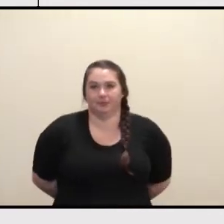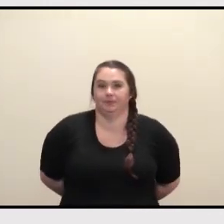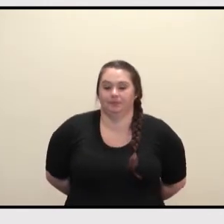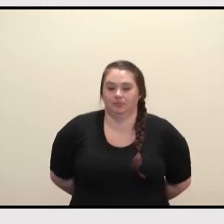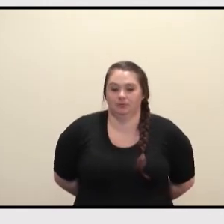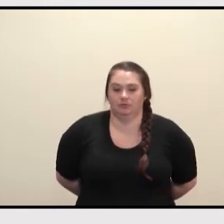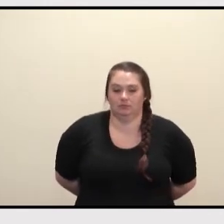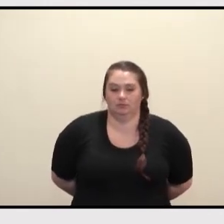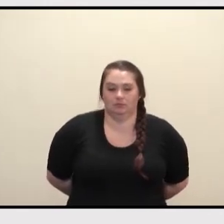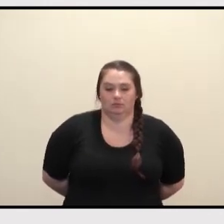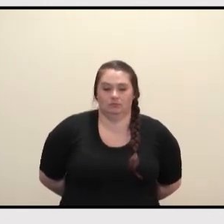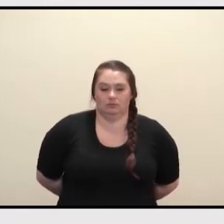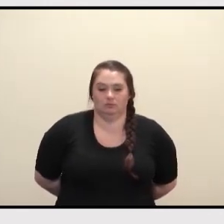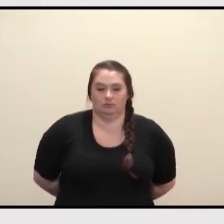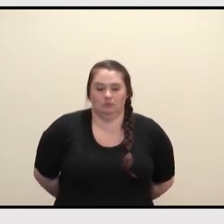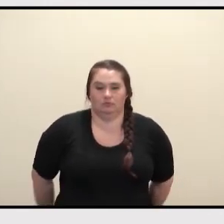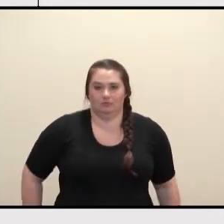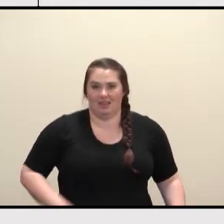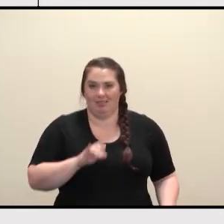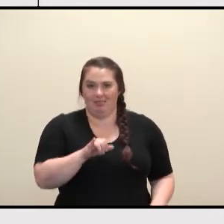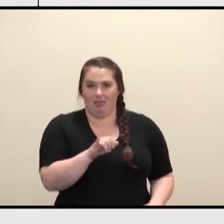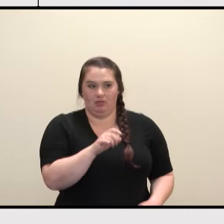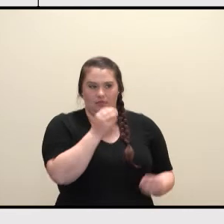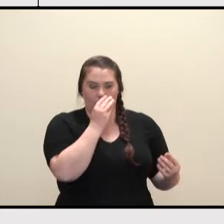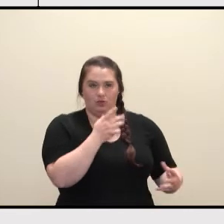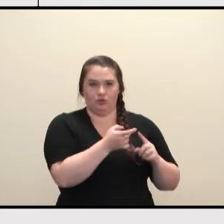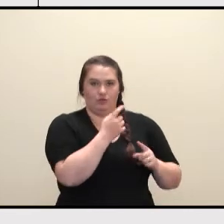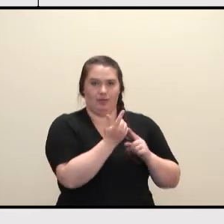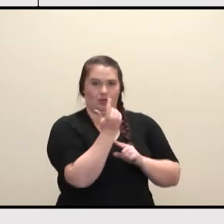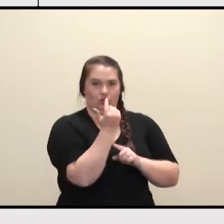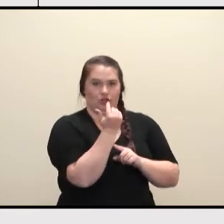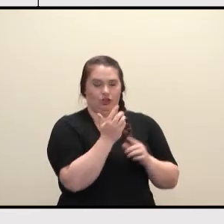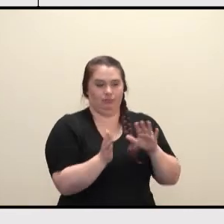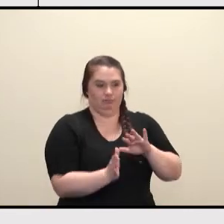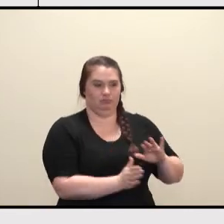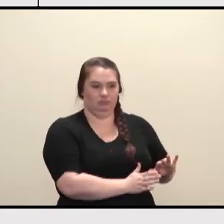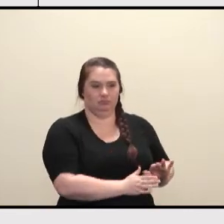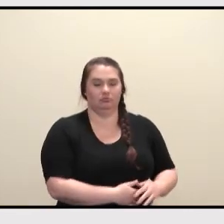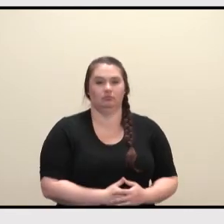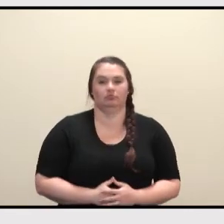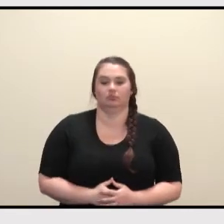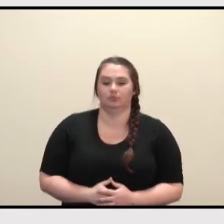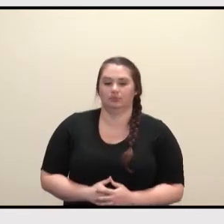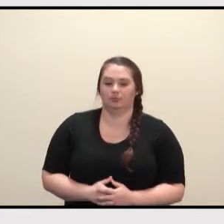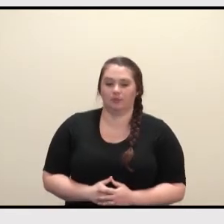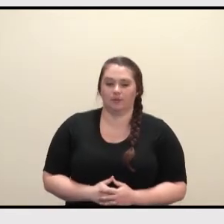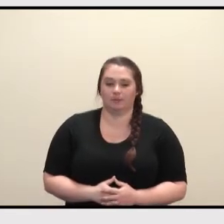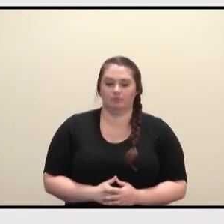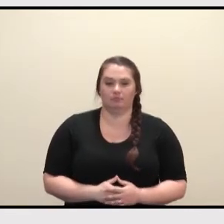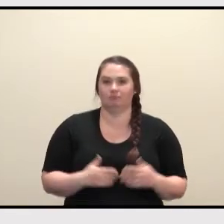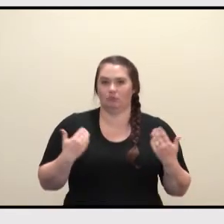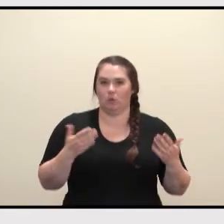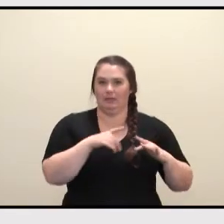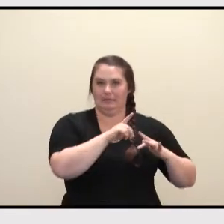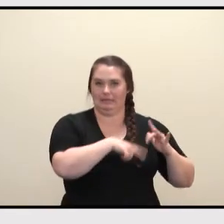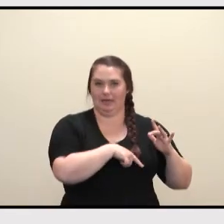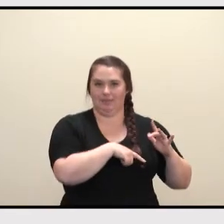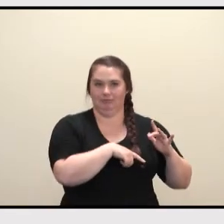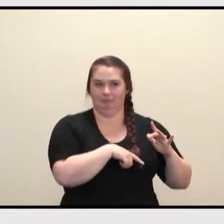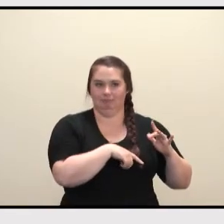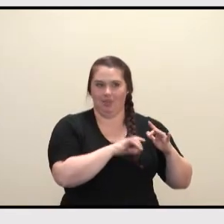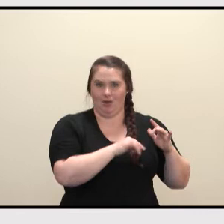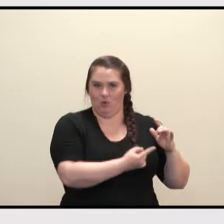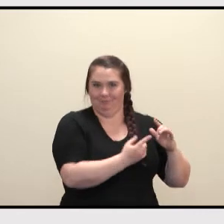And that should not be another, this is from last year, I think. No, that's weird. So yeah, we're gonna skip over that.